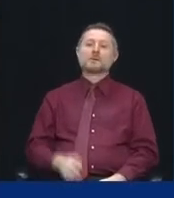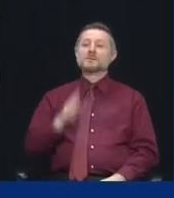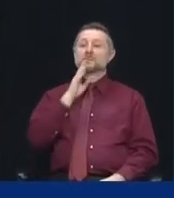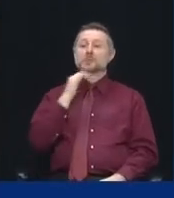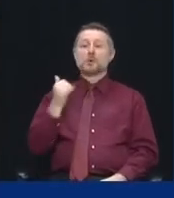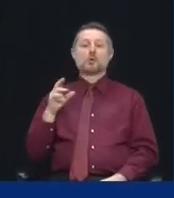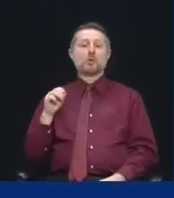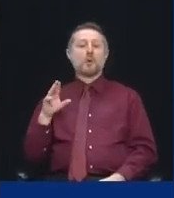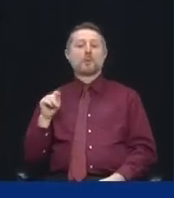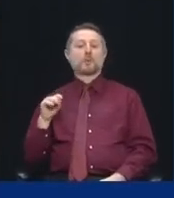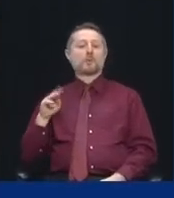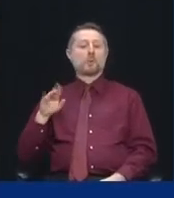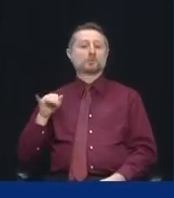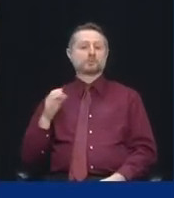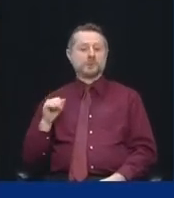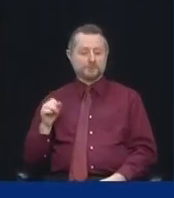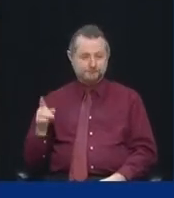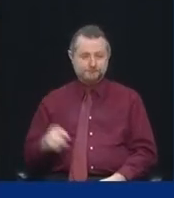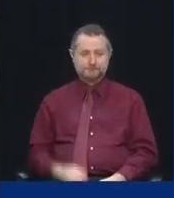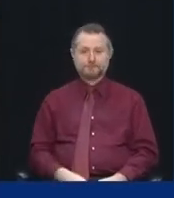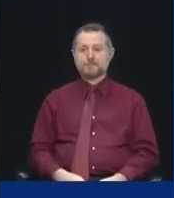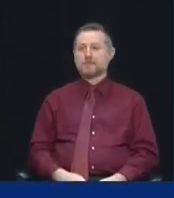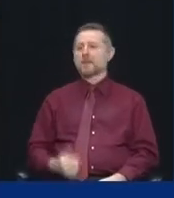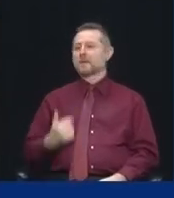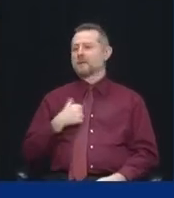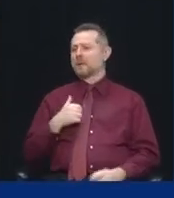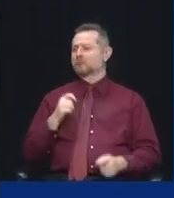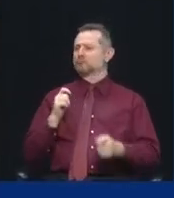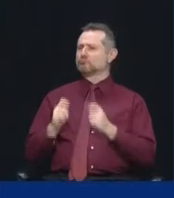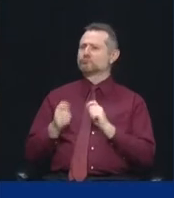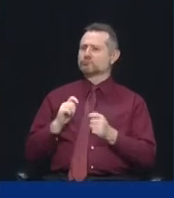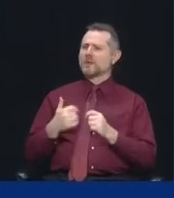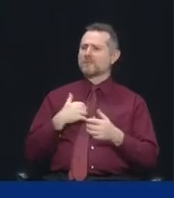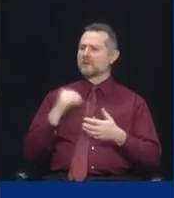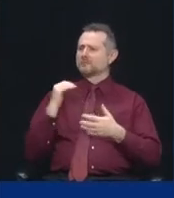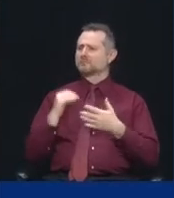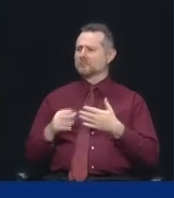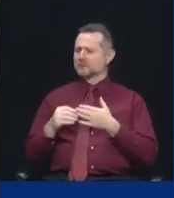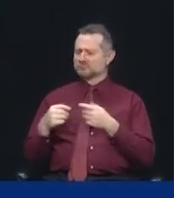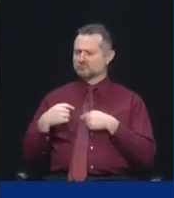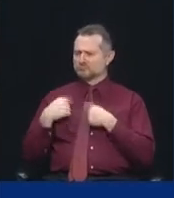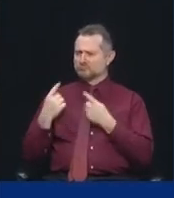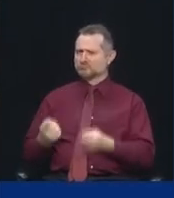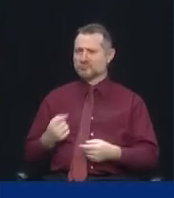revising the guidance periodically. The most recent revisions actually